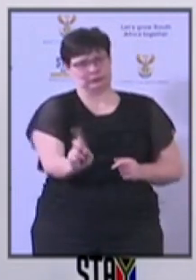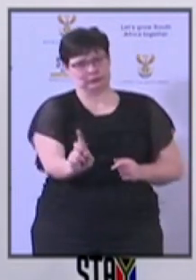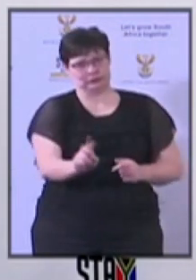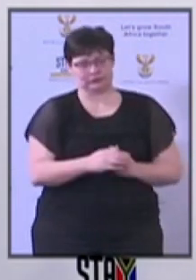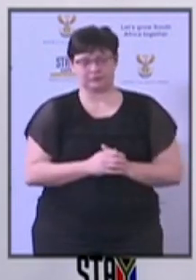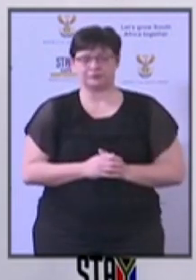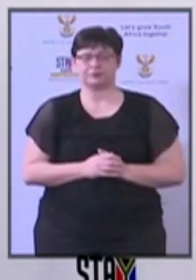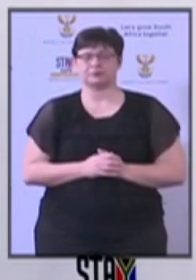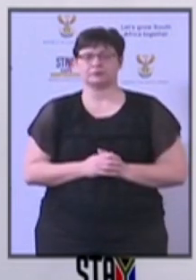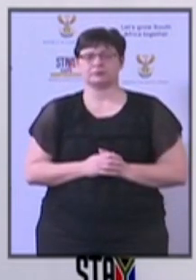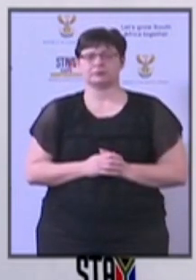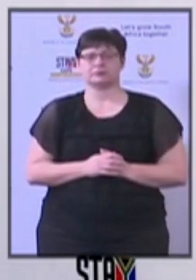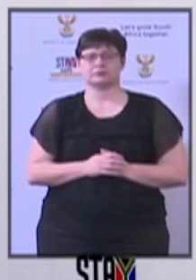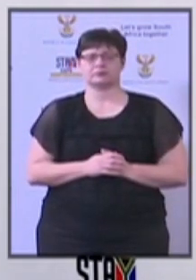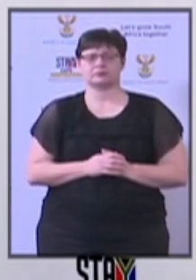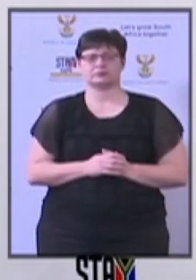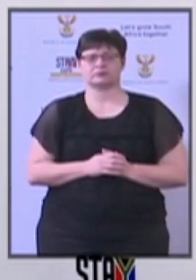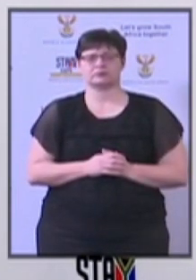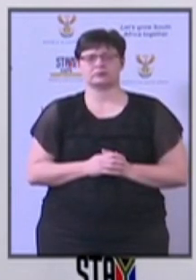Now, the